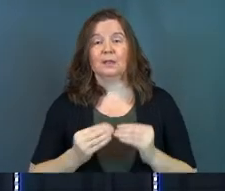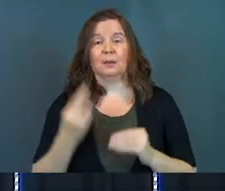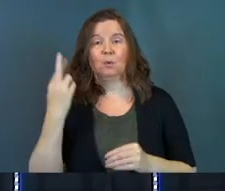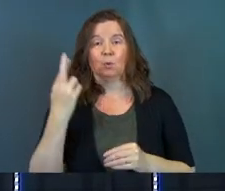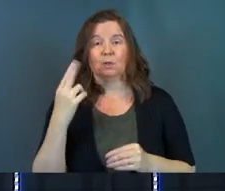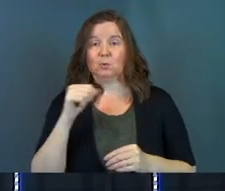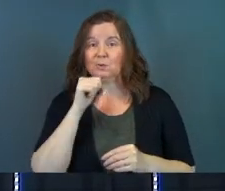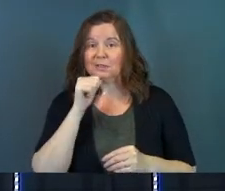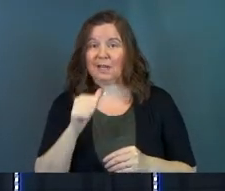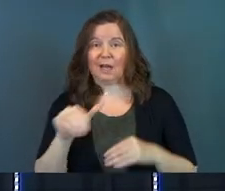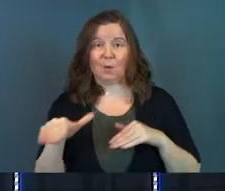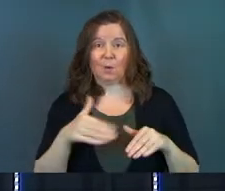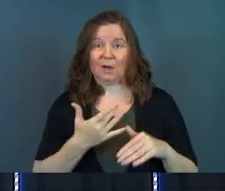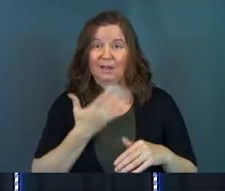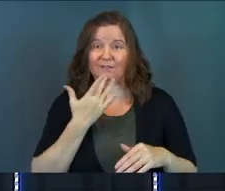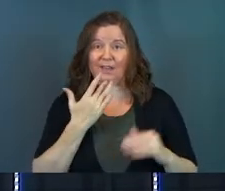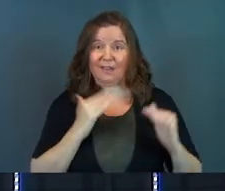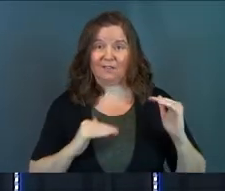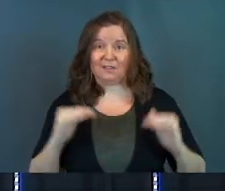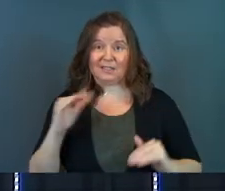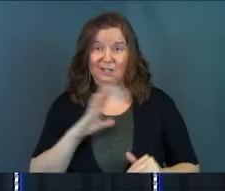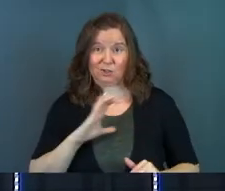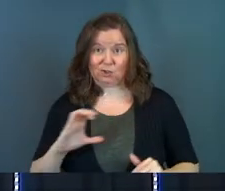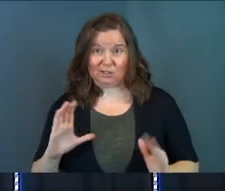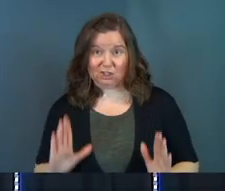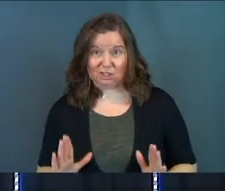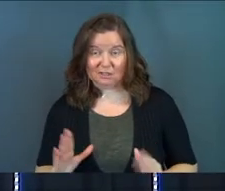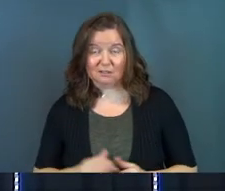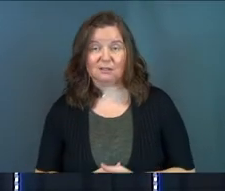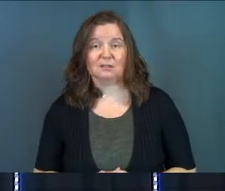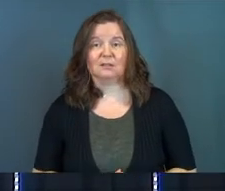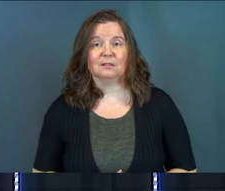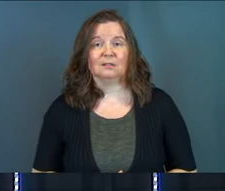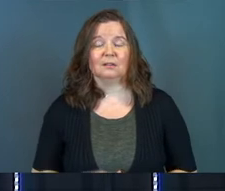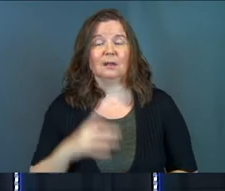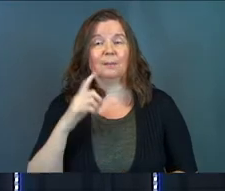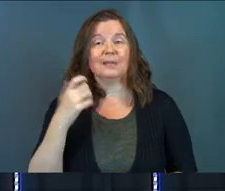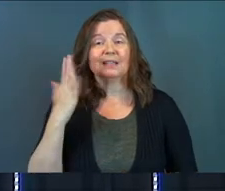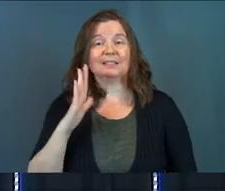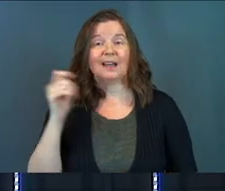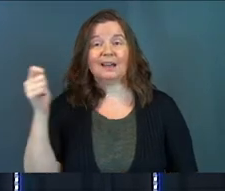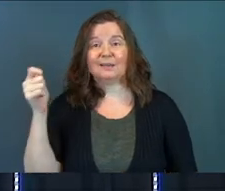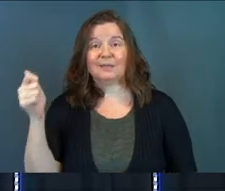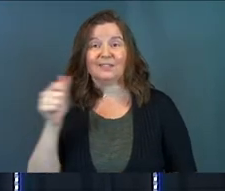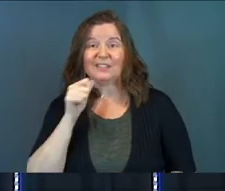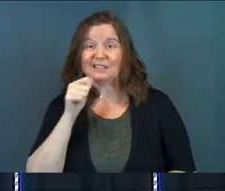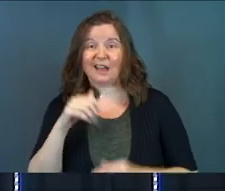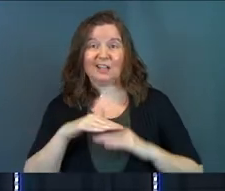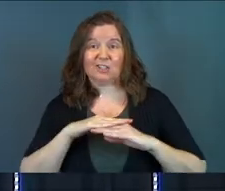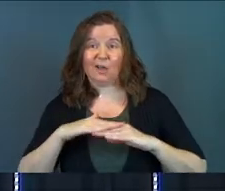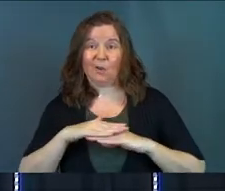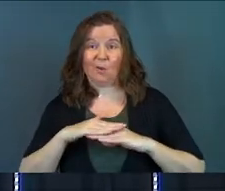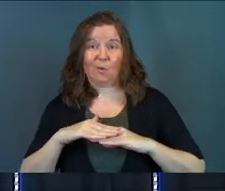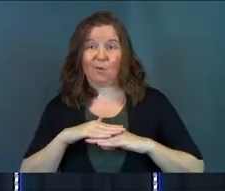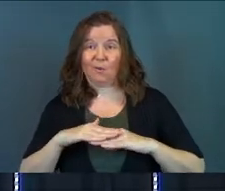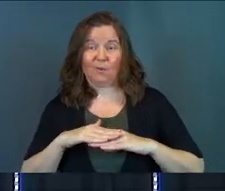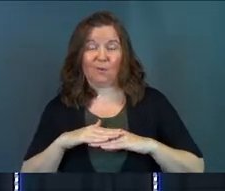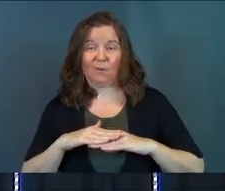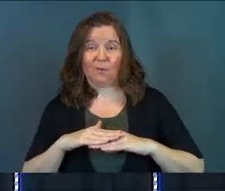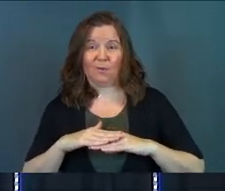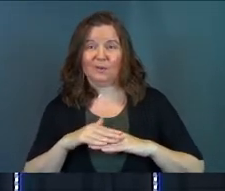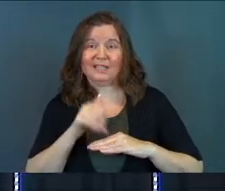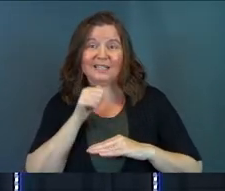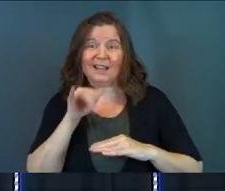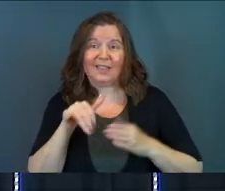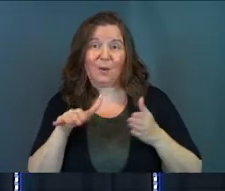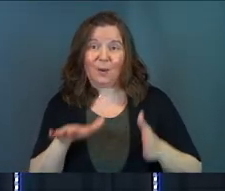one reason we should not walk in favoritism as Christians is because God is not shallow. He